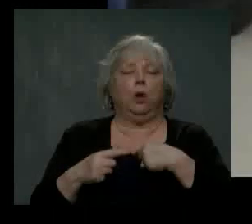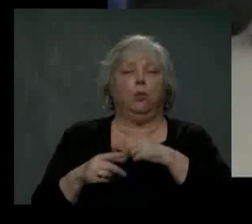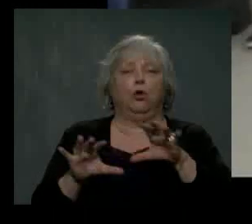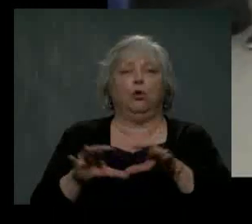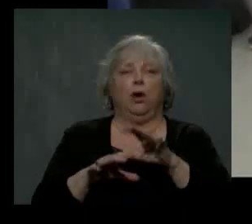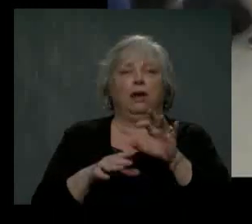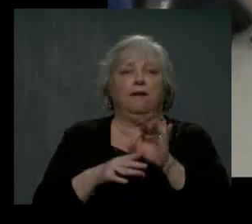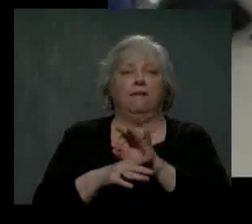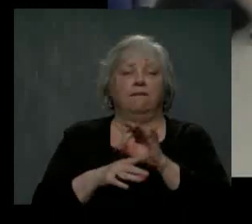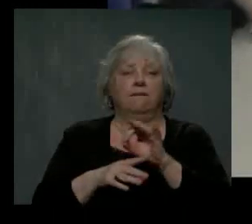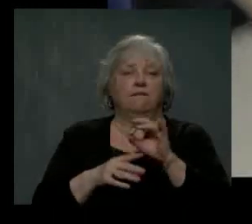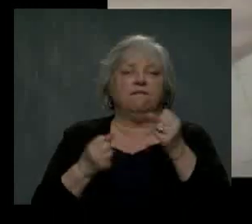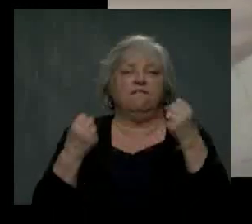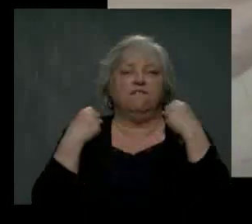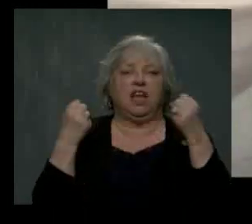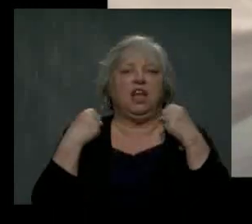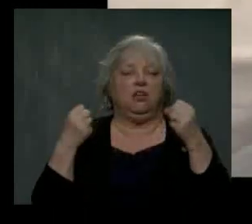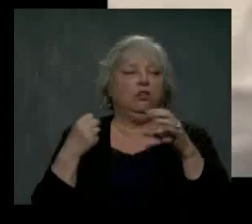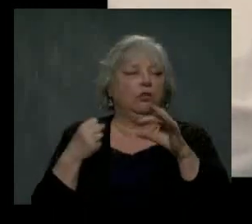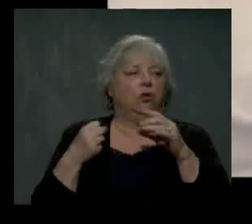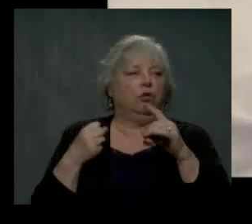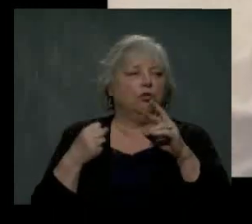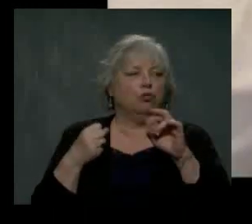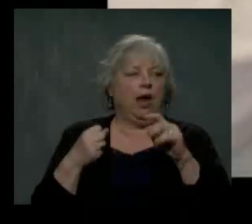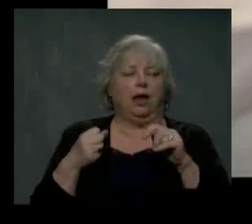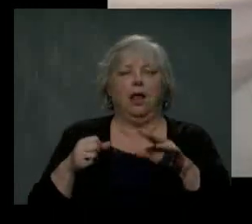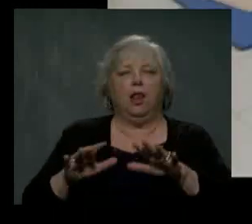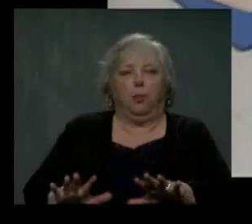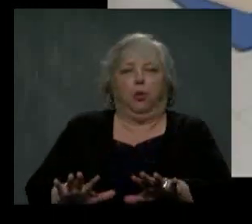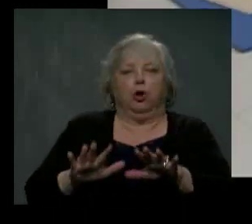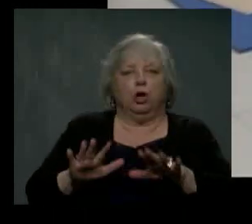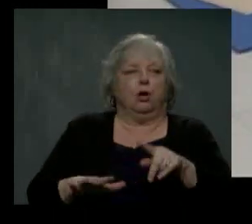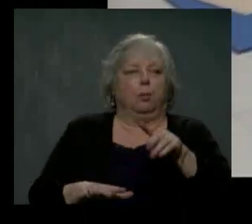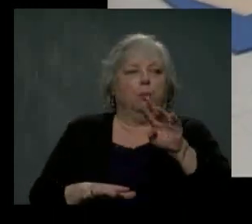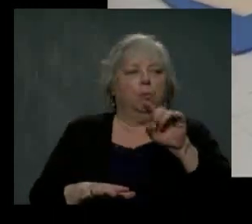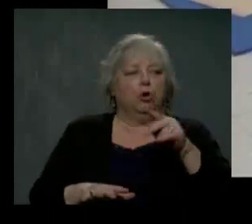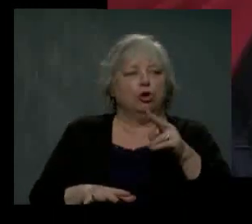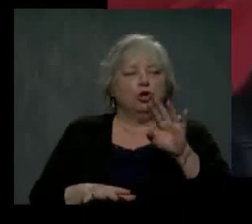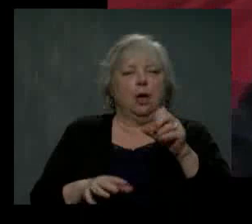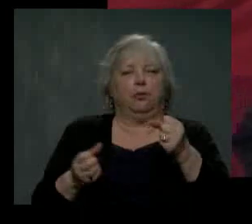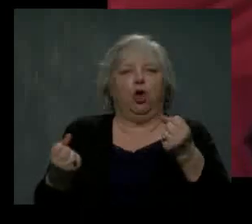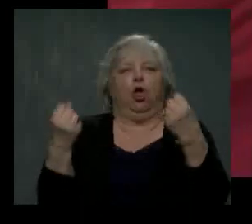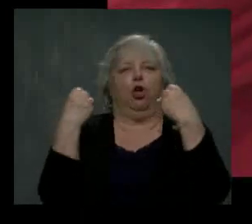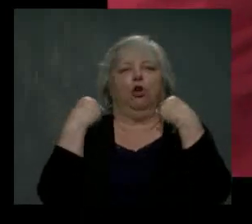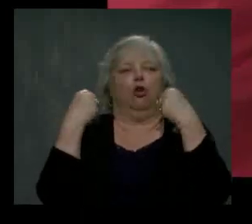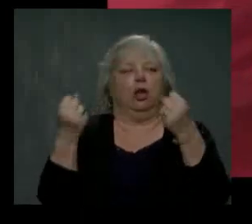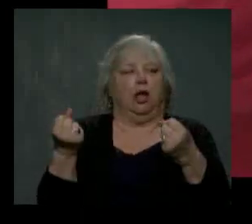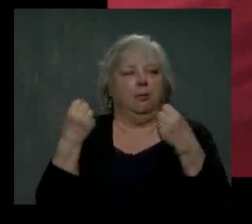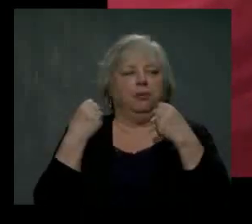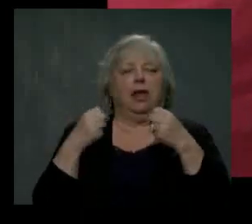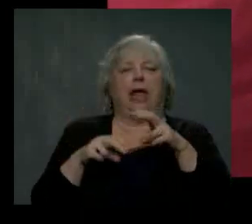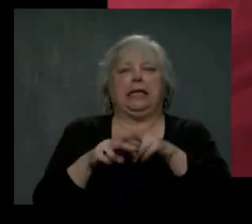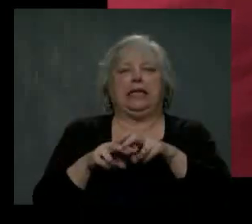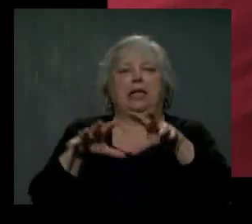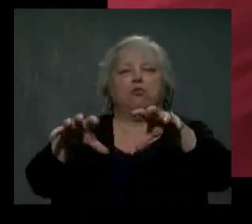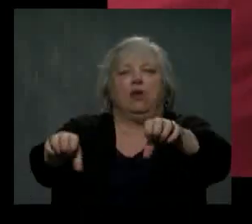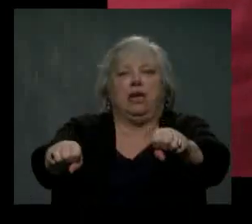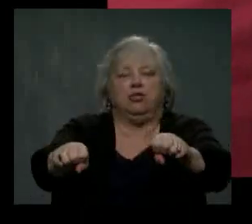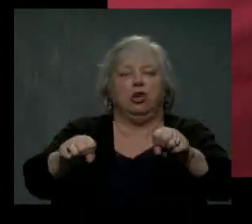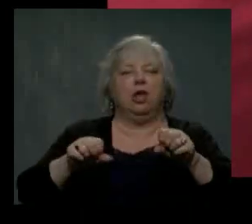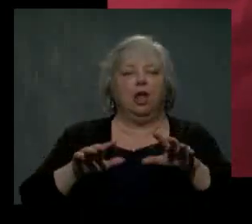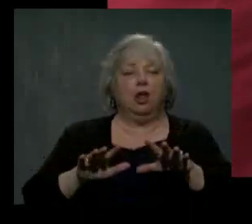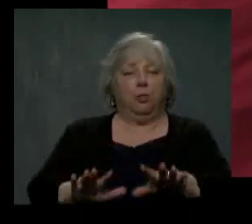FitnessGram activities. We focused on the push-ups, curl-ups, and the sit and reach. And basically the